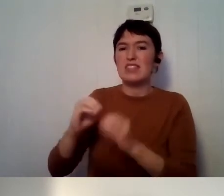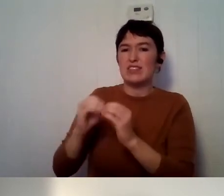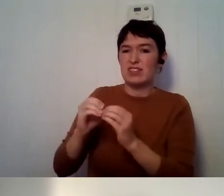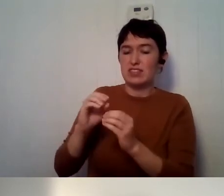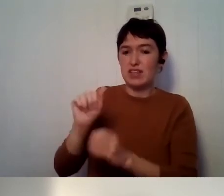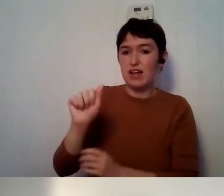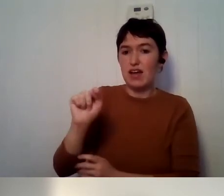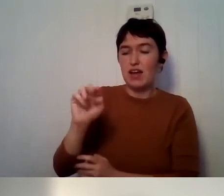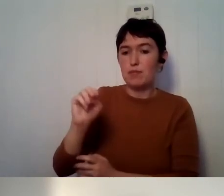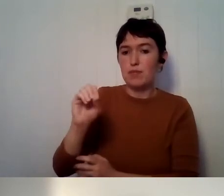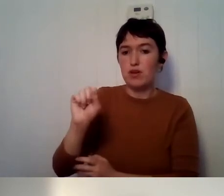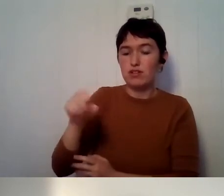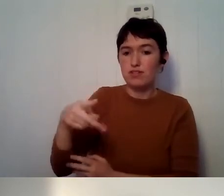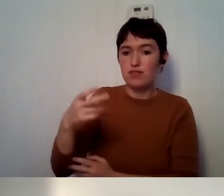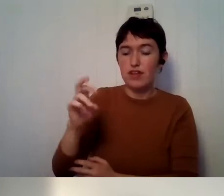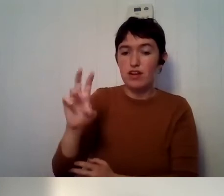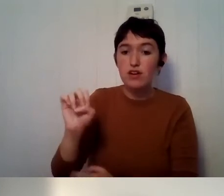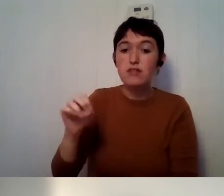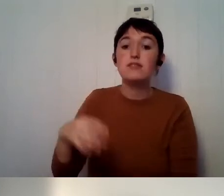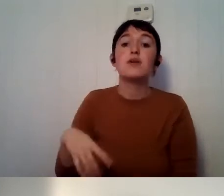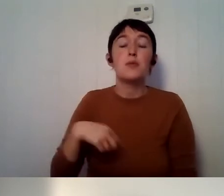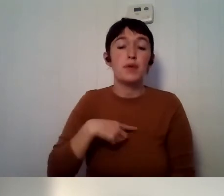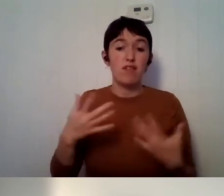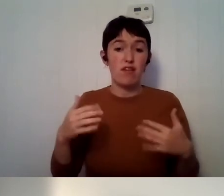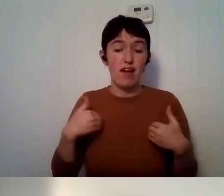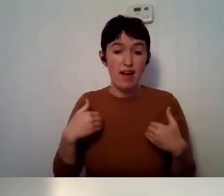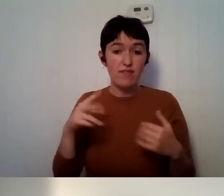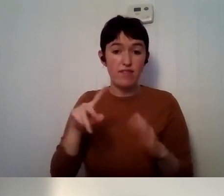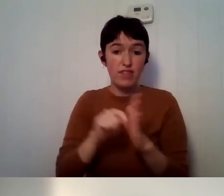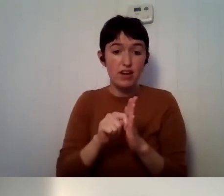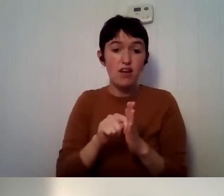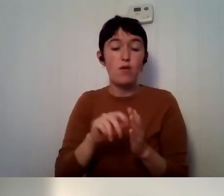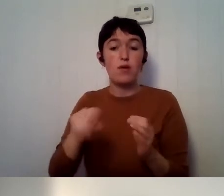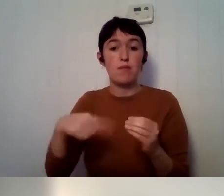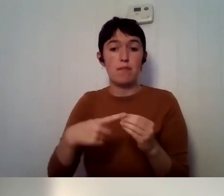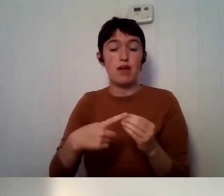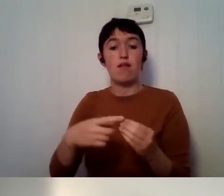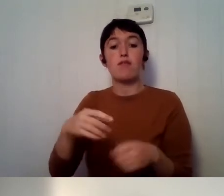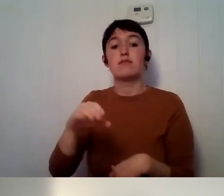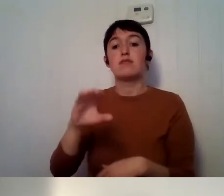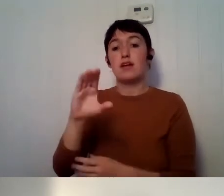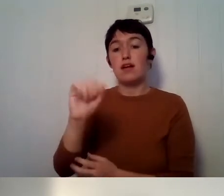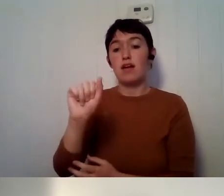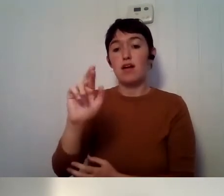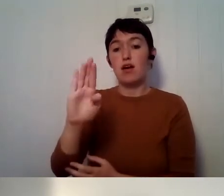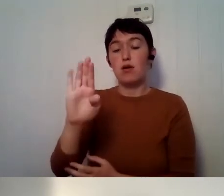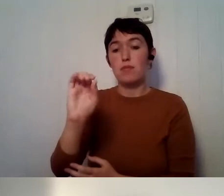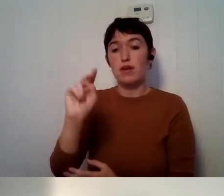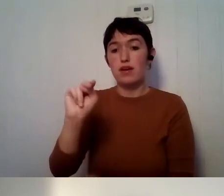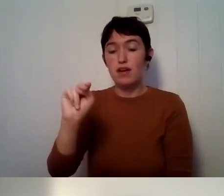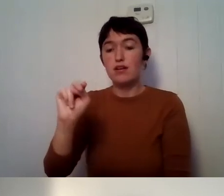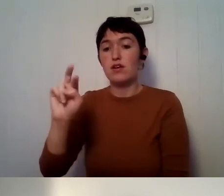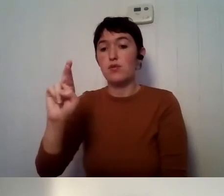youtube.com/Skype-a-Scientist and watch our scientist, Chen Zhang, talk all about carbon recapture and kind of the realities